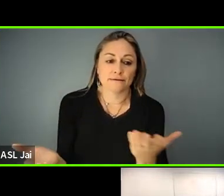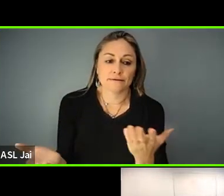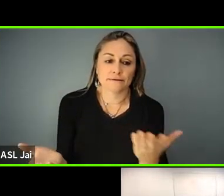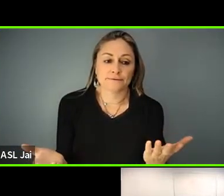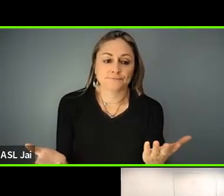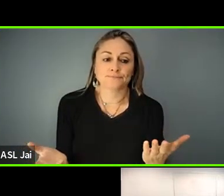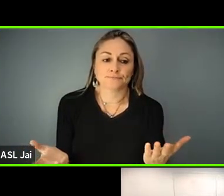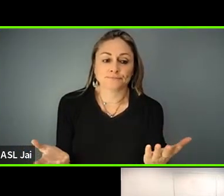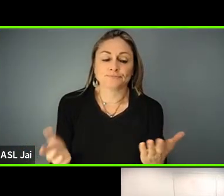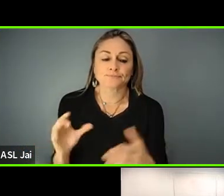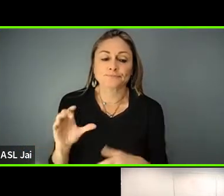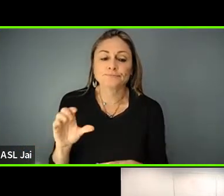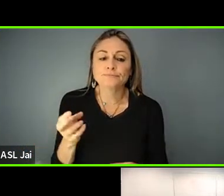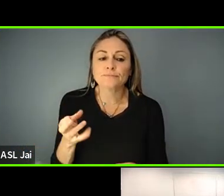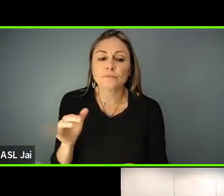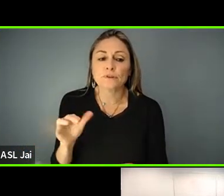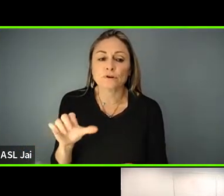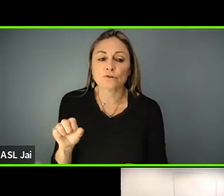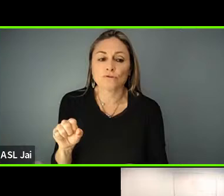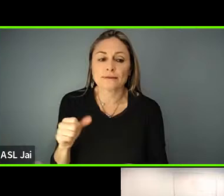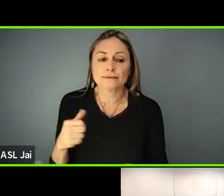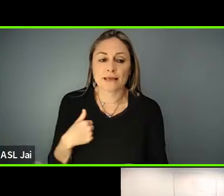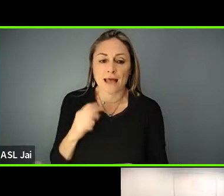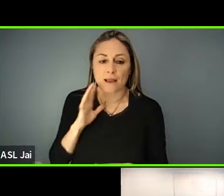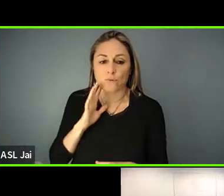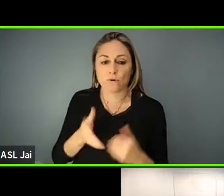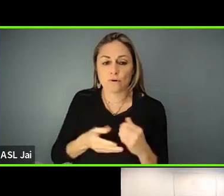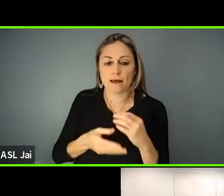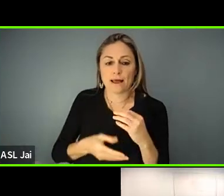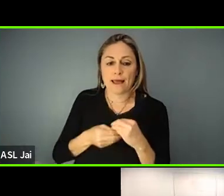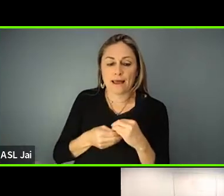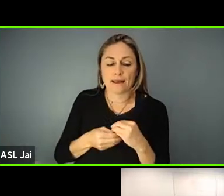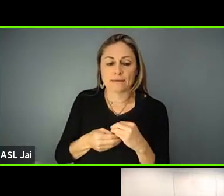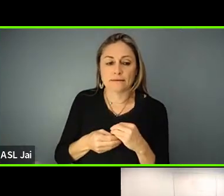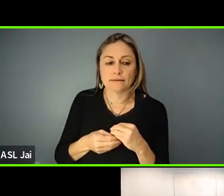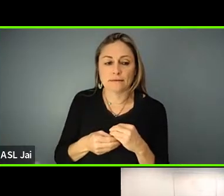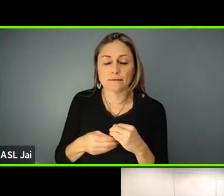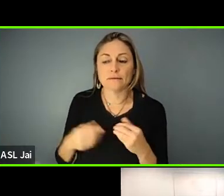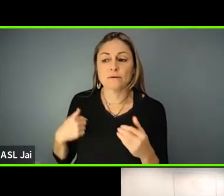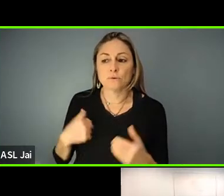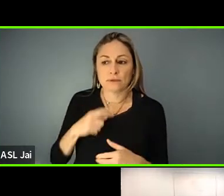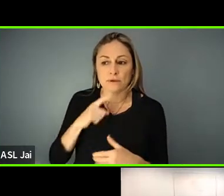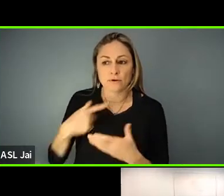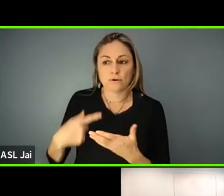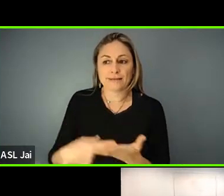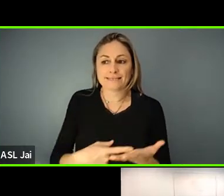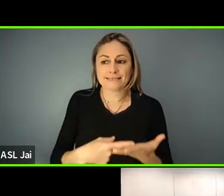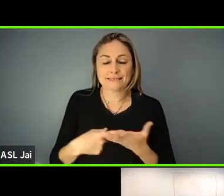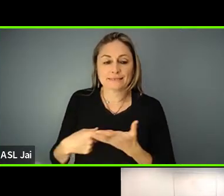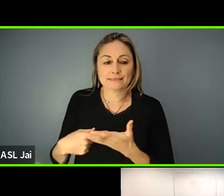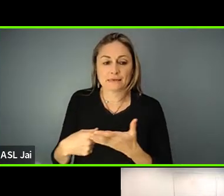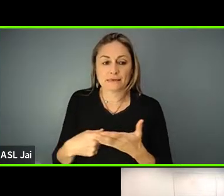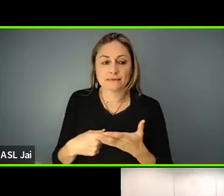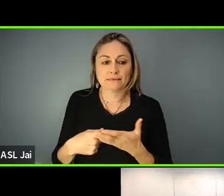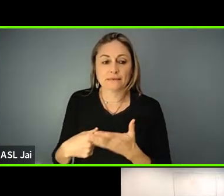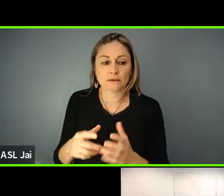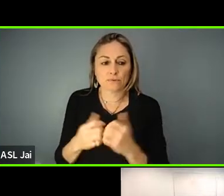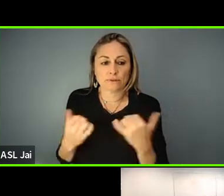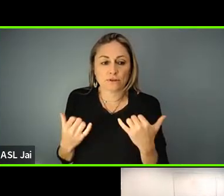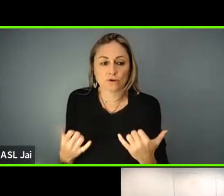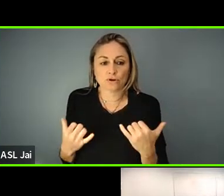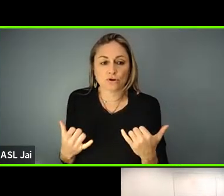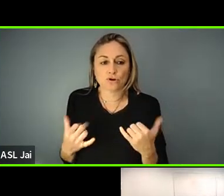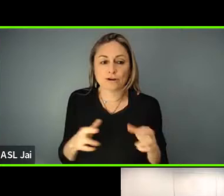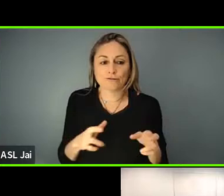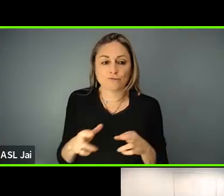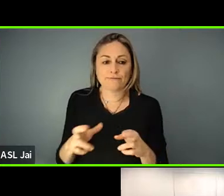So Chris, I'll just add that we are discussing with the current river